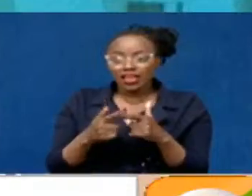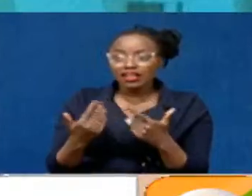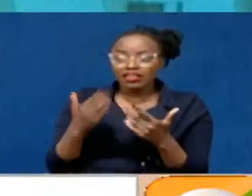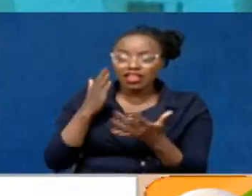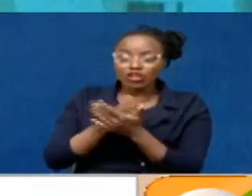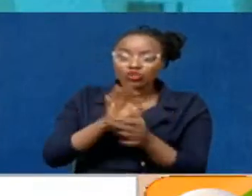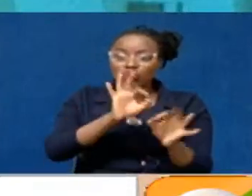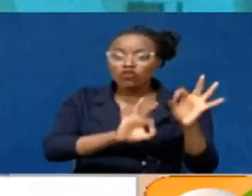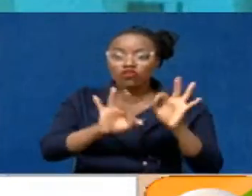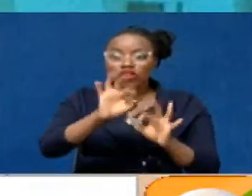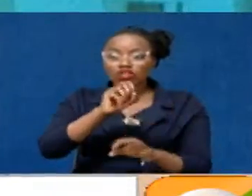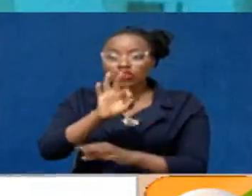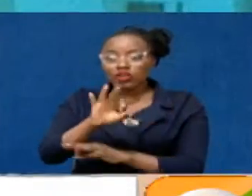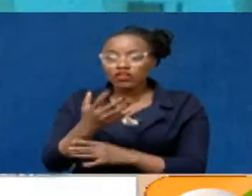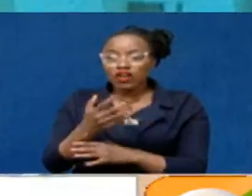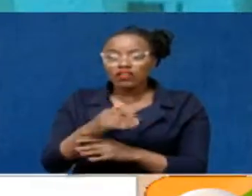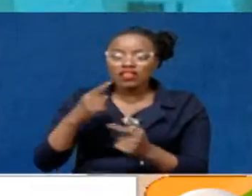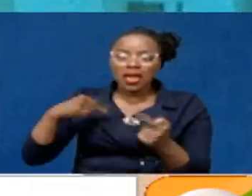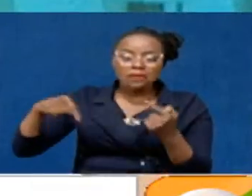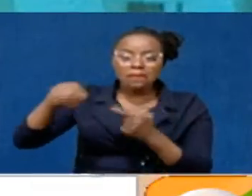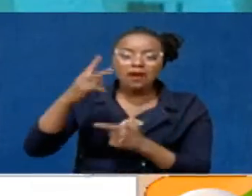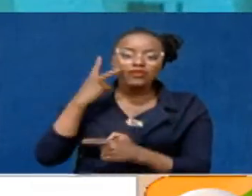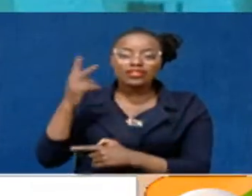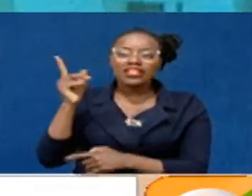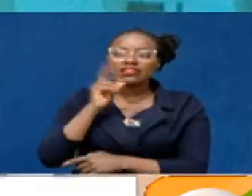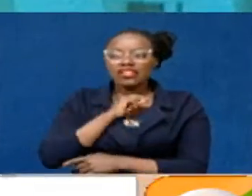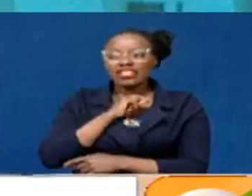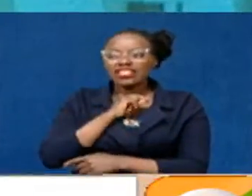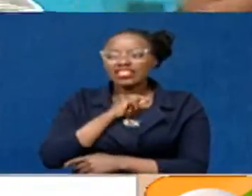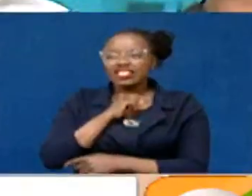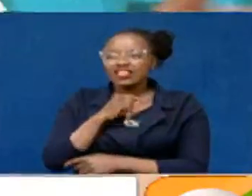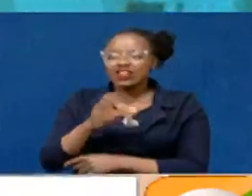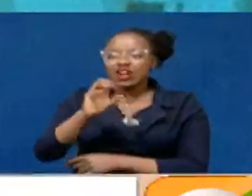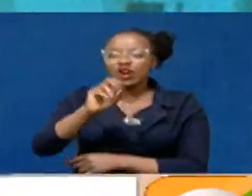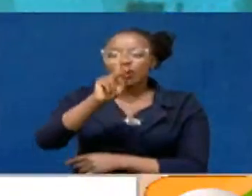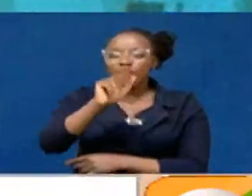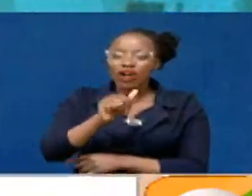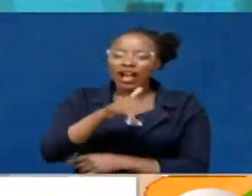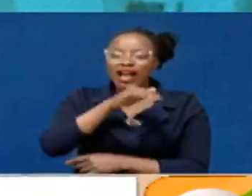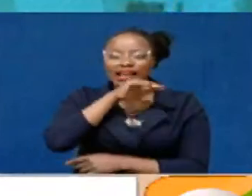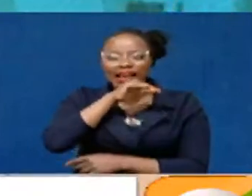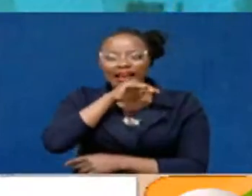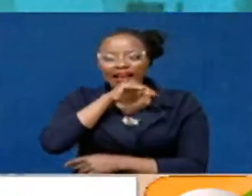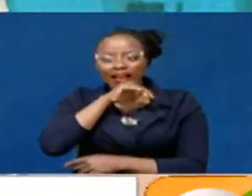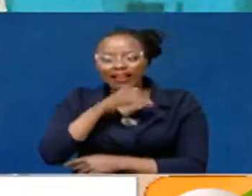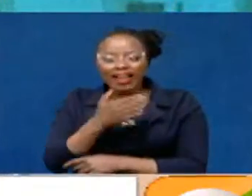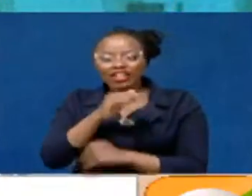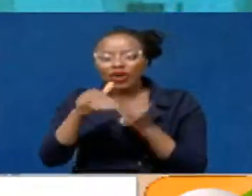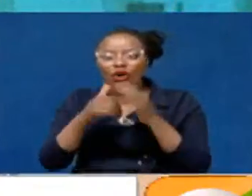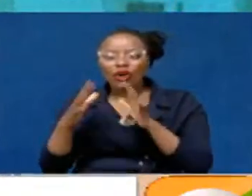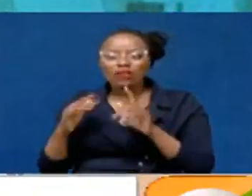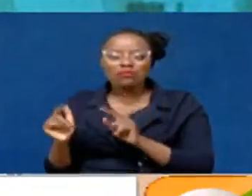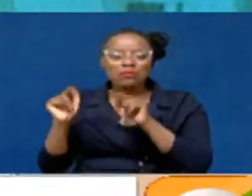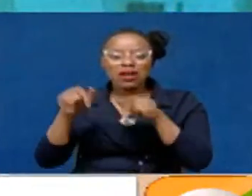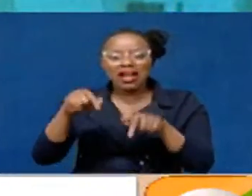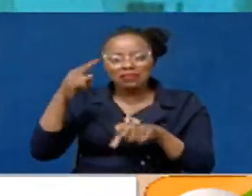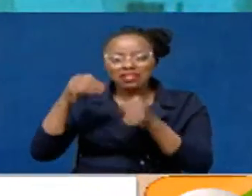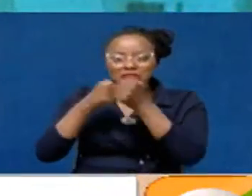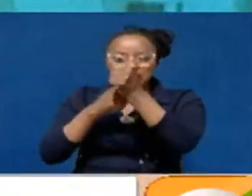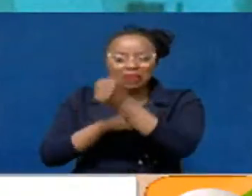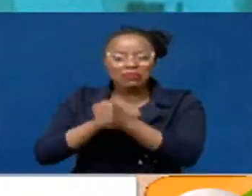true fashion of the merry-go-round we've seen, they will have Oka and Raila Odinga and all of these people spicing up the